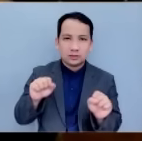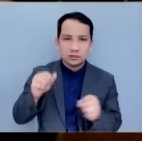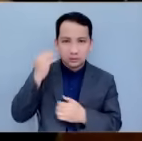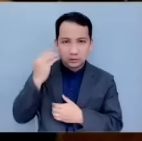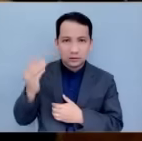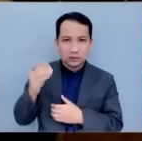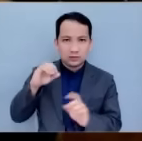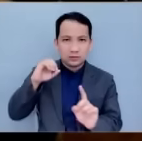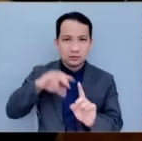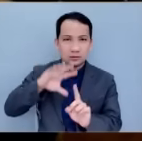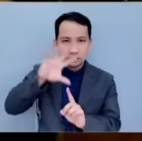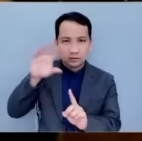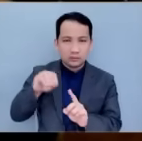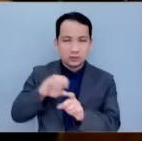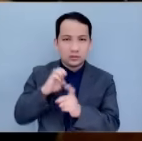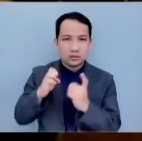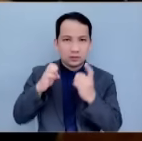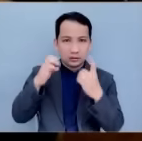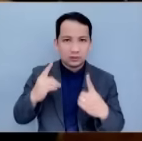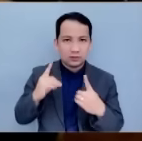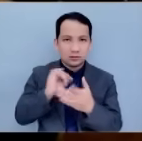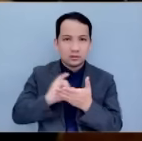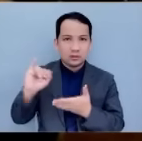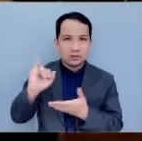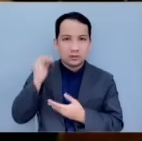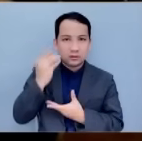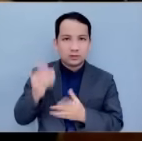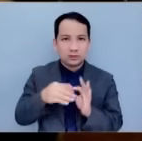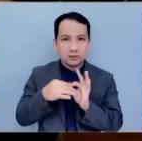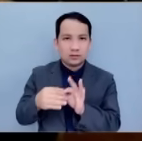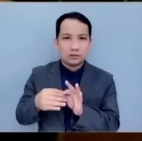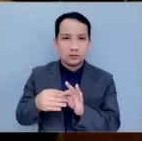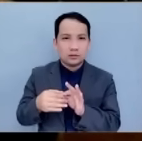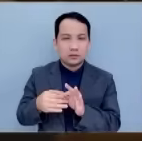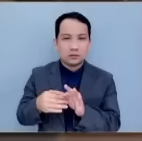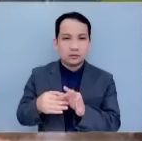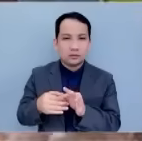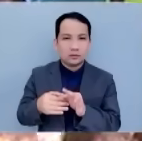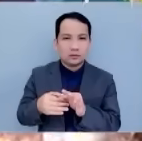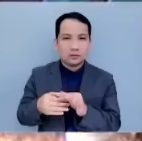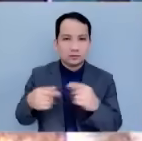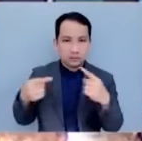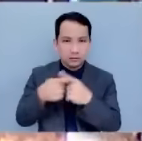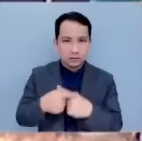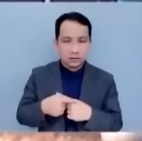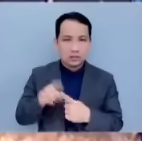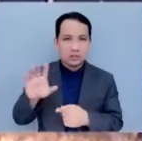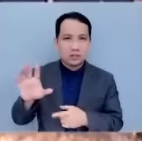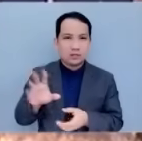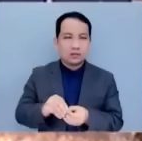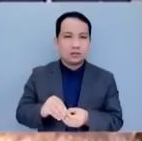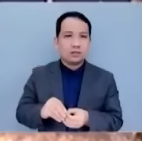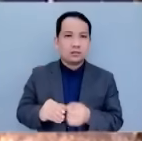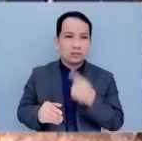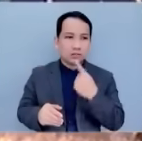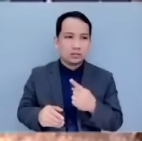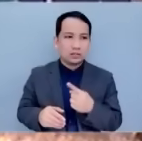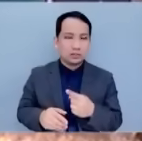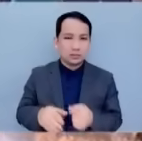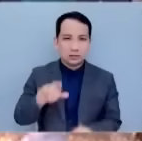these educational institutions to infiltration and compromise. Sa ilalim ng 1987 Constitution,